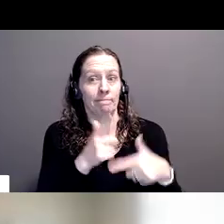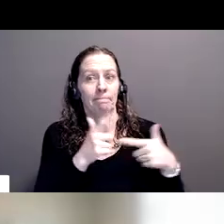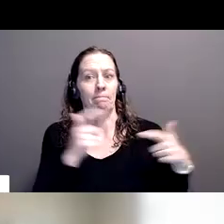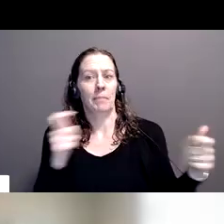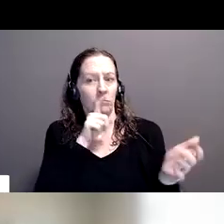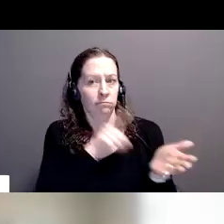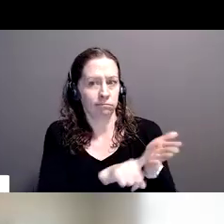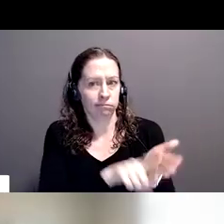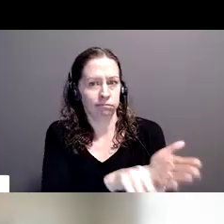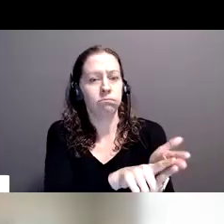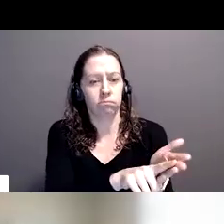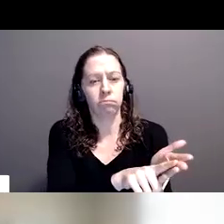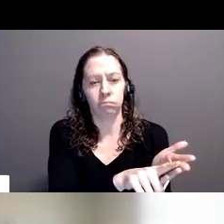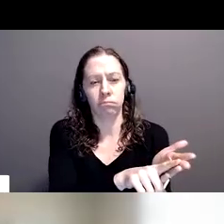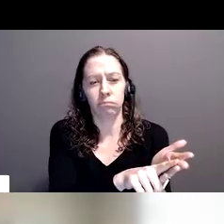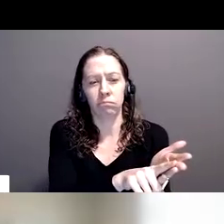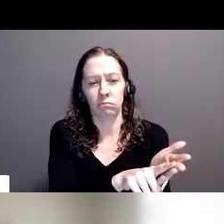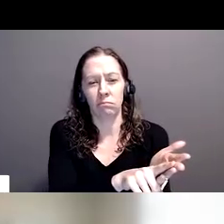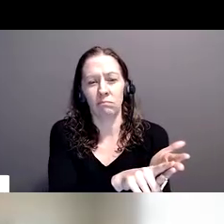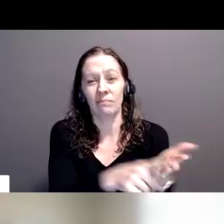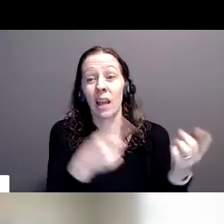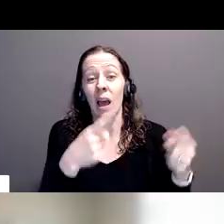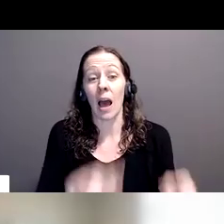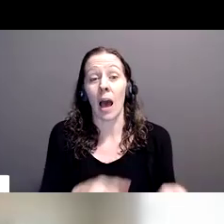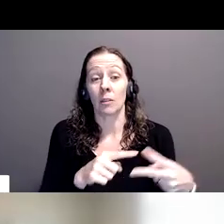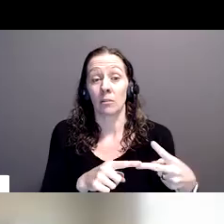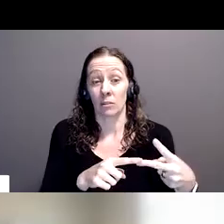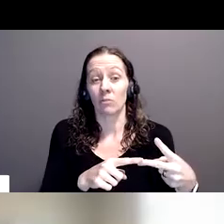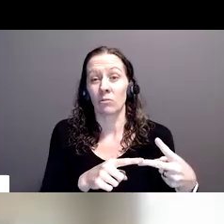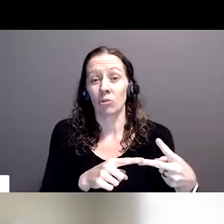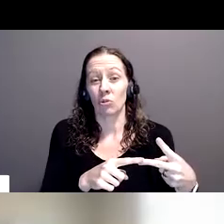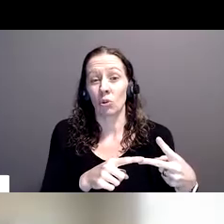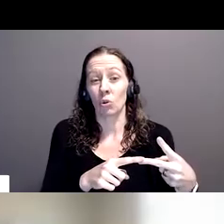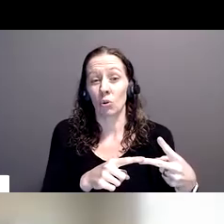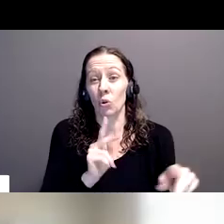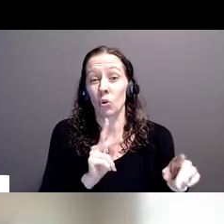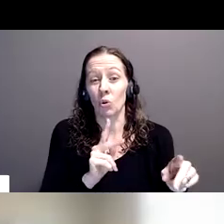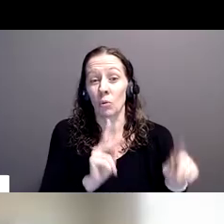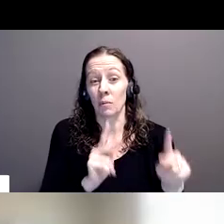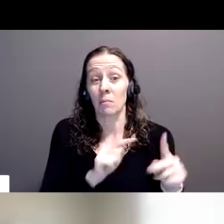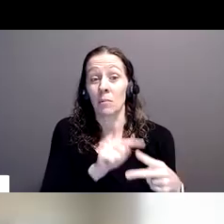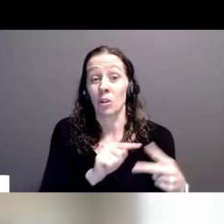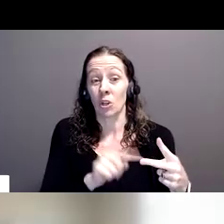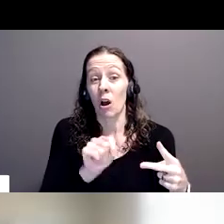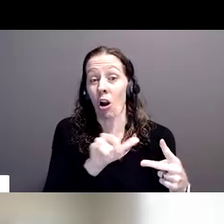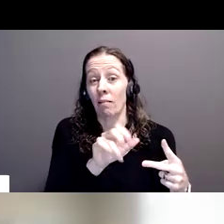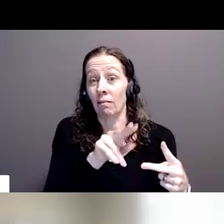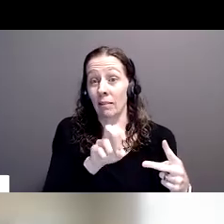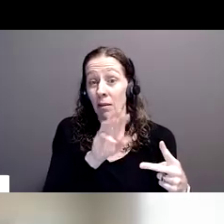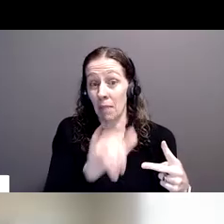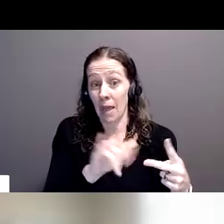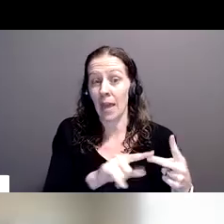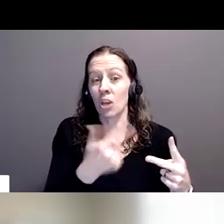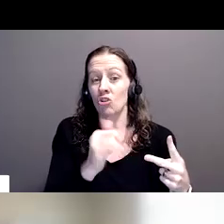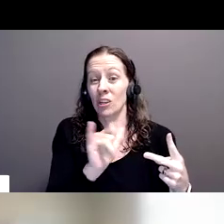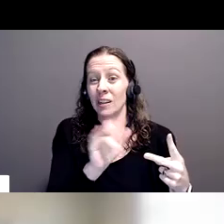into the domestic homicides of Arlene May and Gillian Hadley by their former male partners.